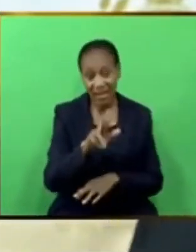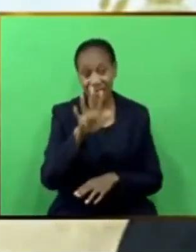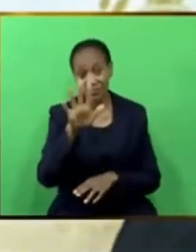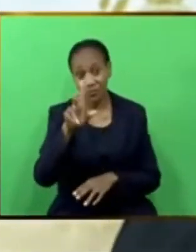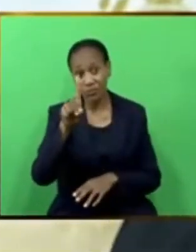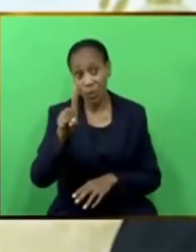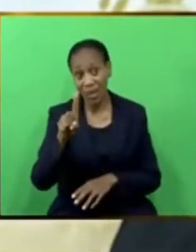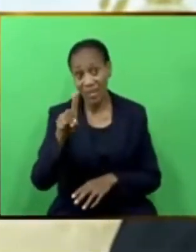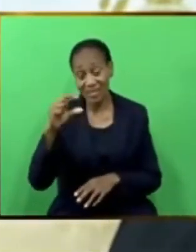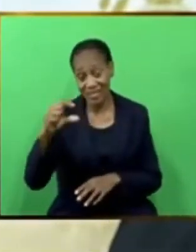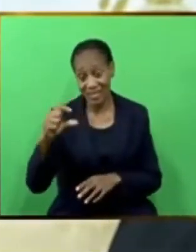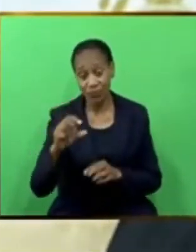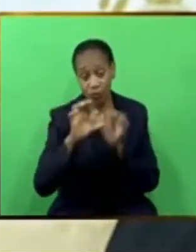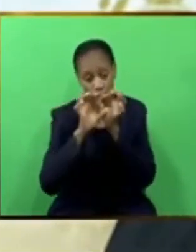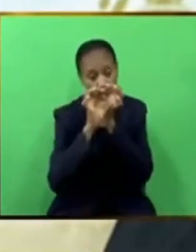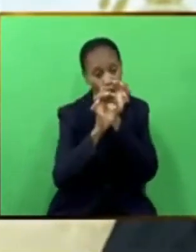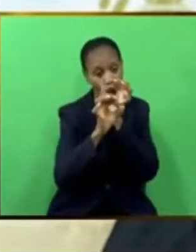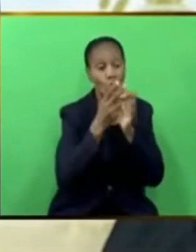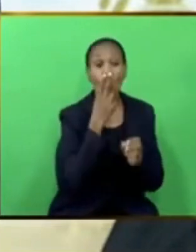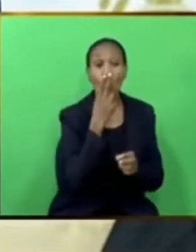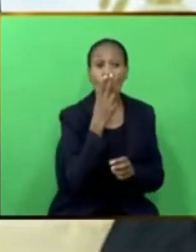R9.51 increase for cigars.